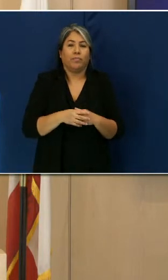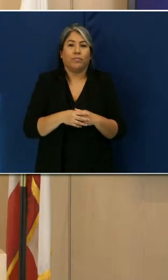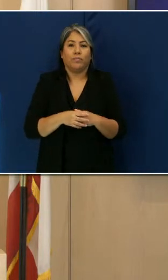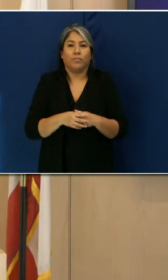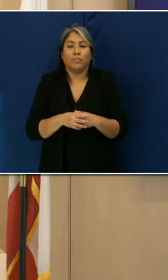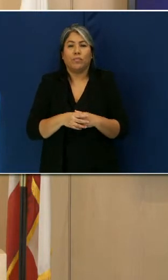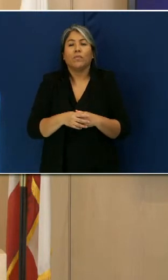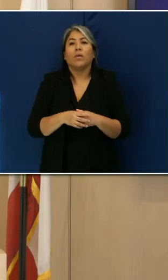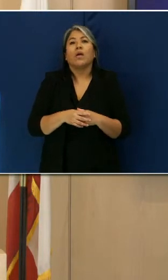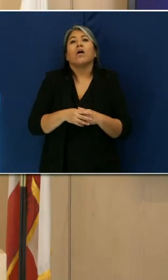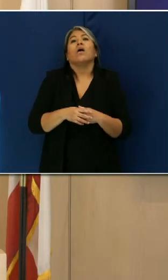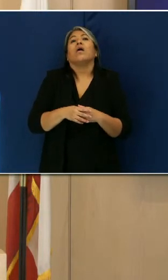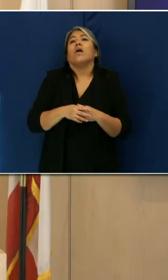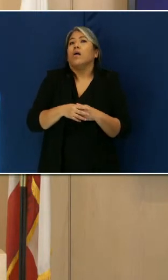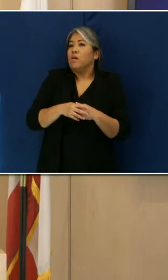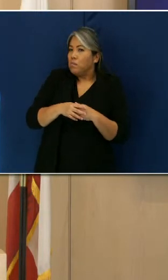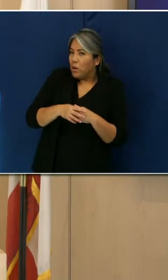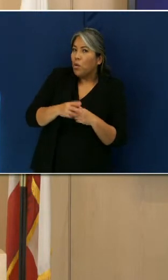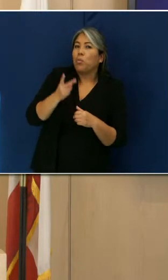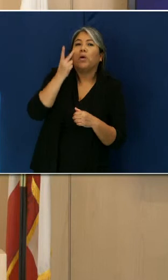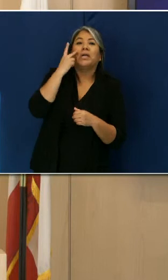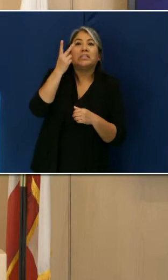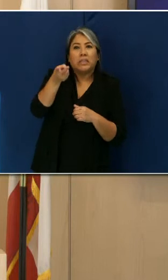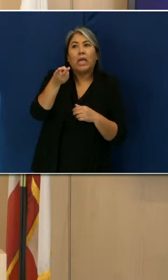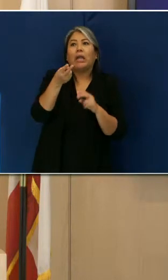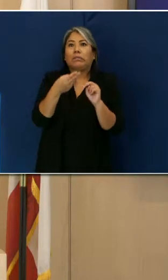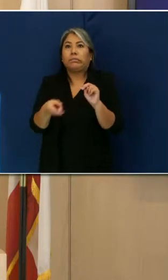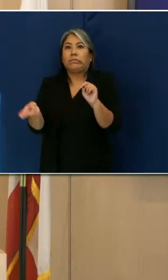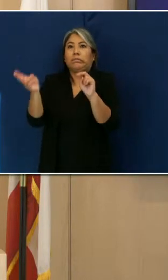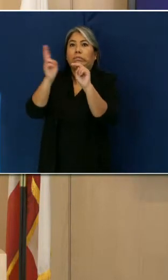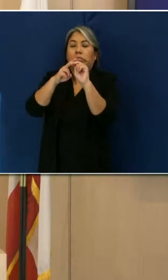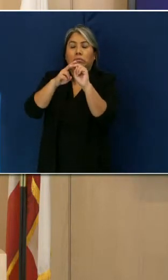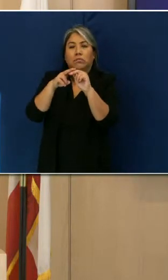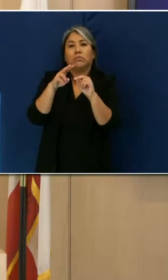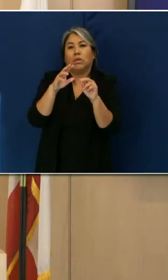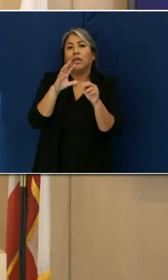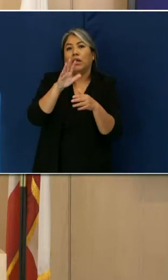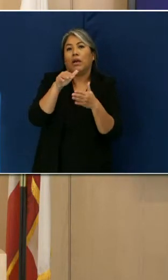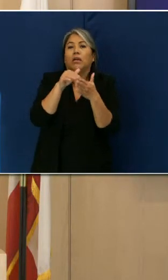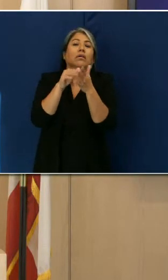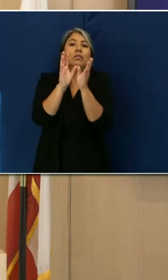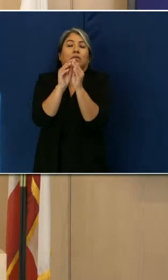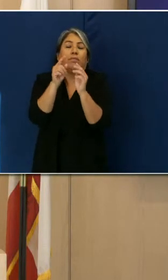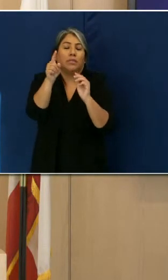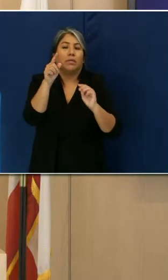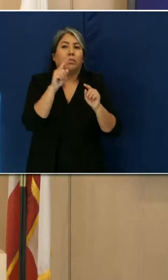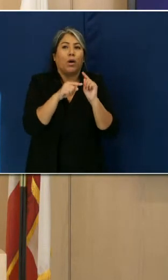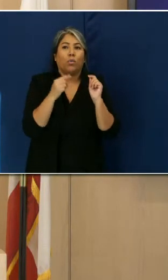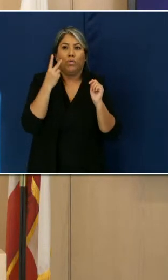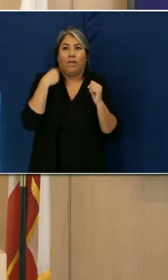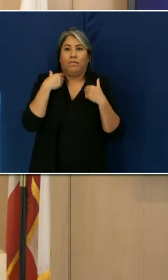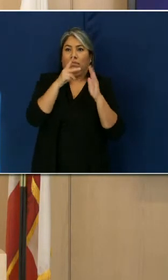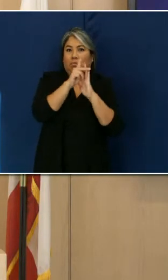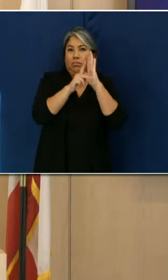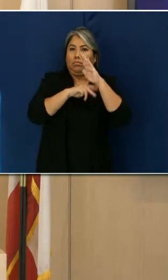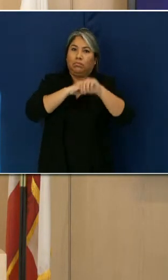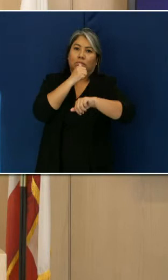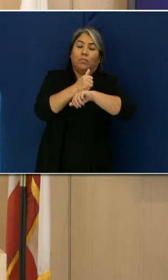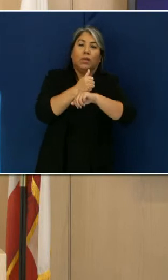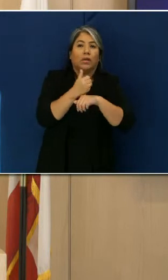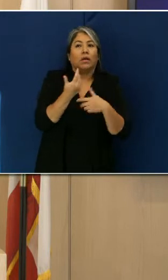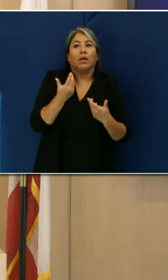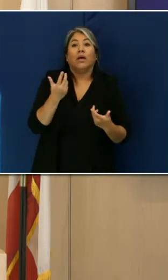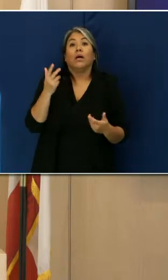remain confident that although we are seeing a spike in the convention center, there are good systems and protocols put in place. And it should not be assumed that if